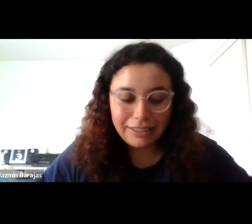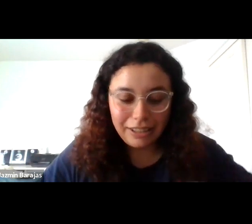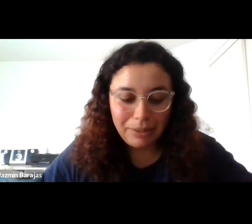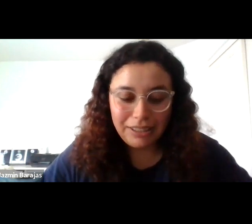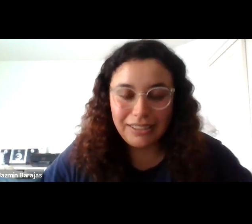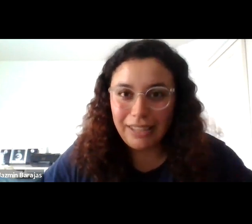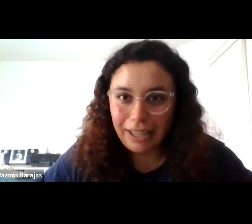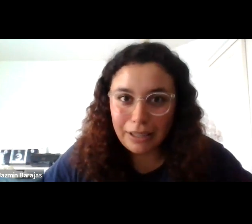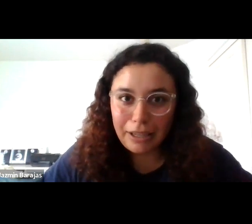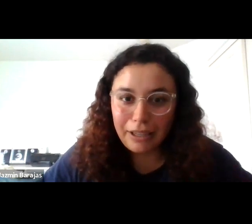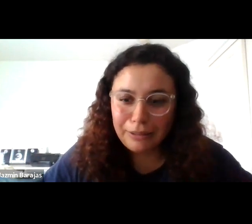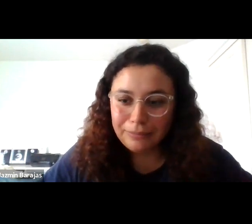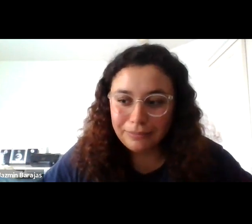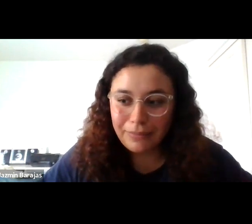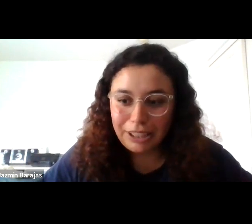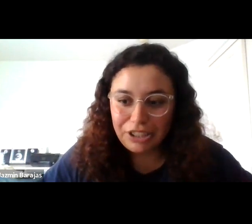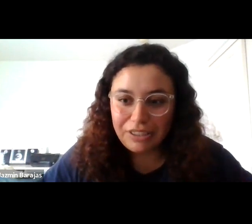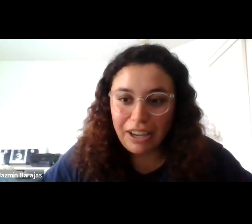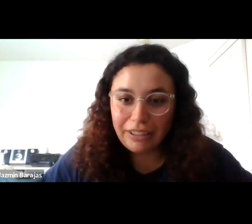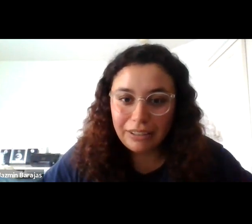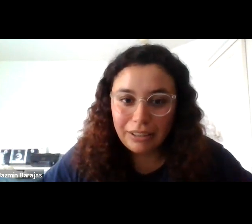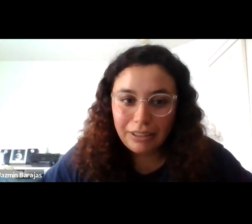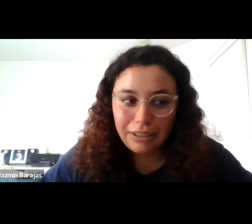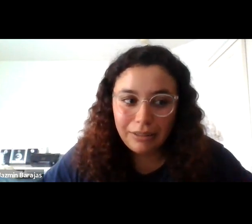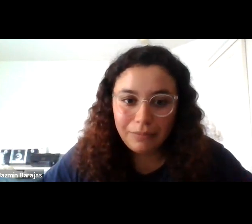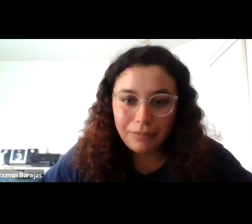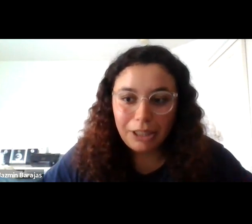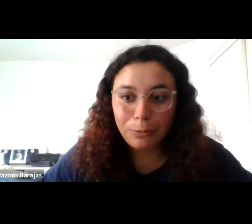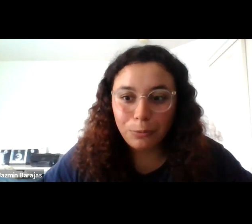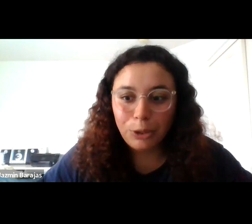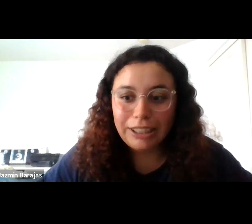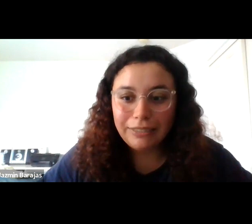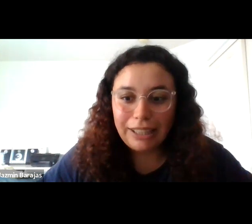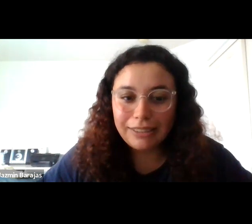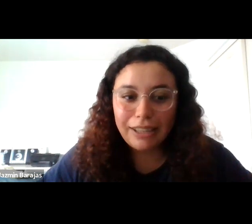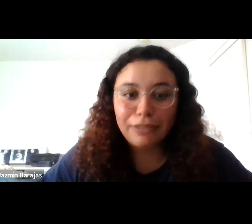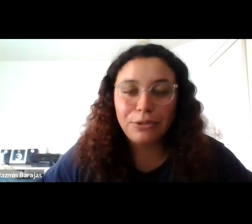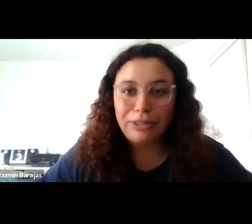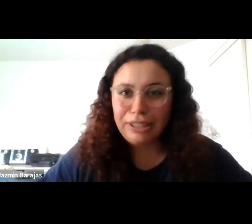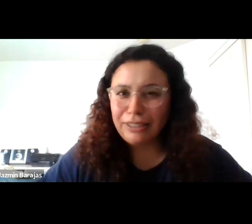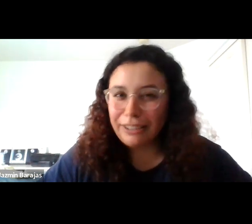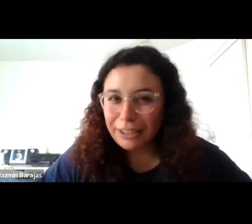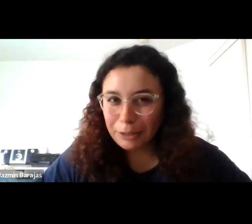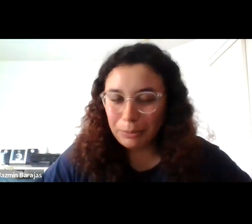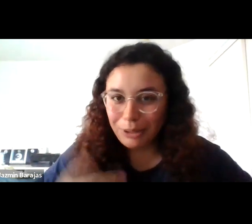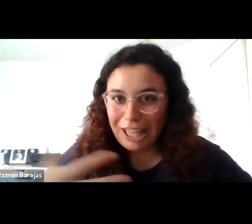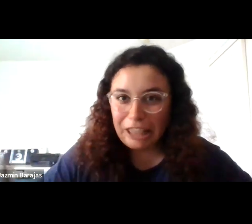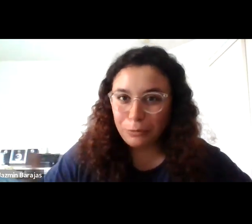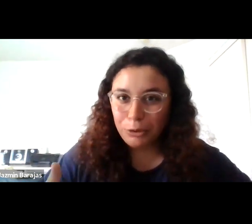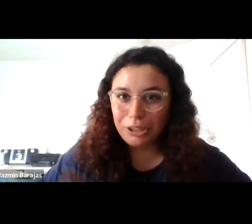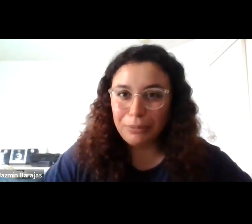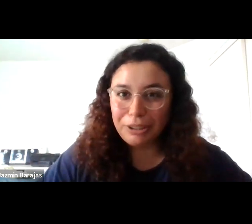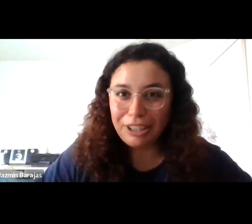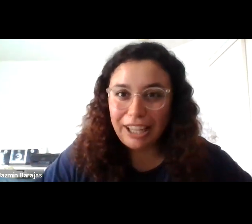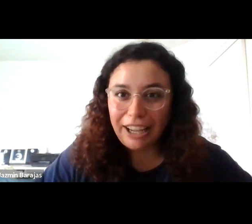leader in these topics, is that they're just not, they're really like self-driven. If there's people in